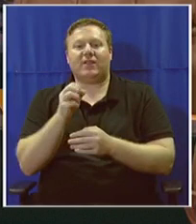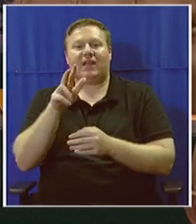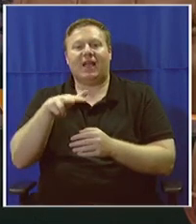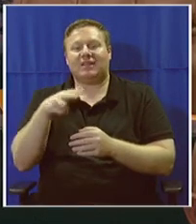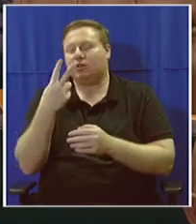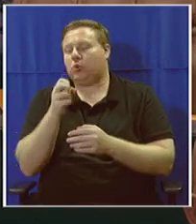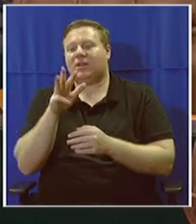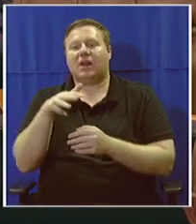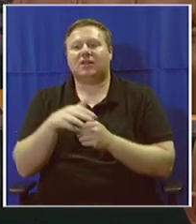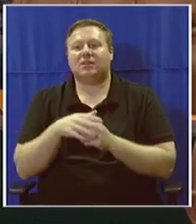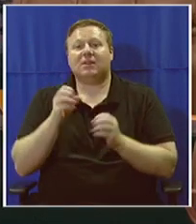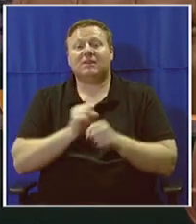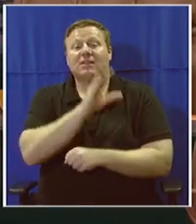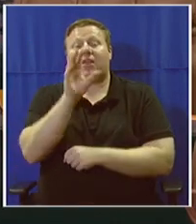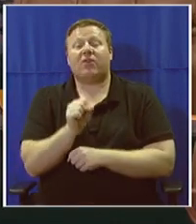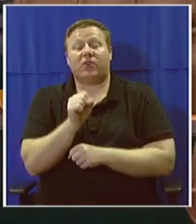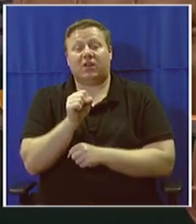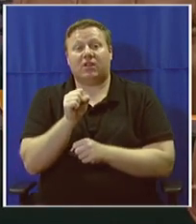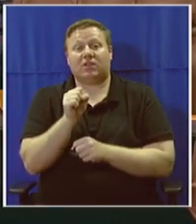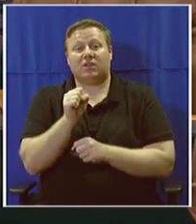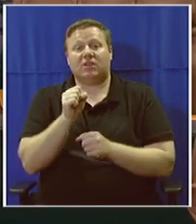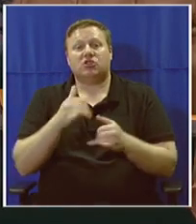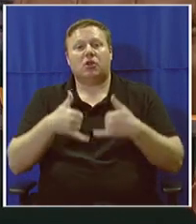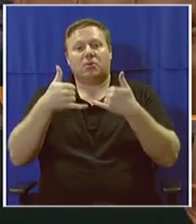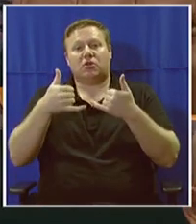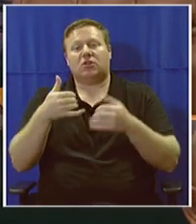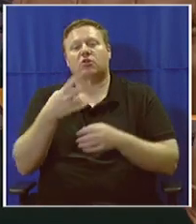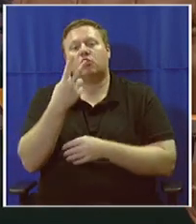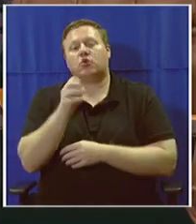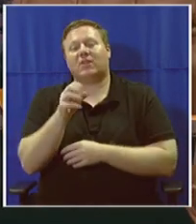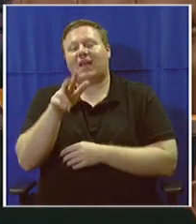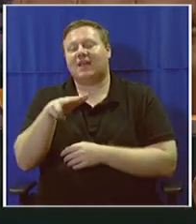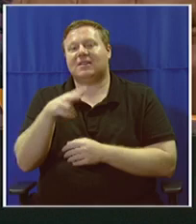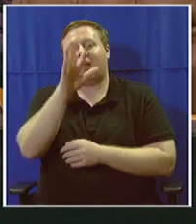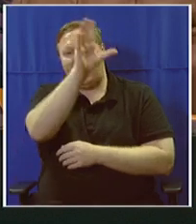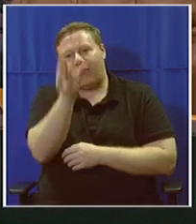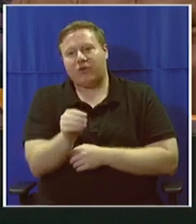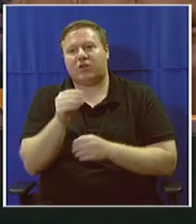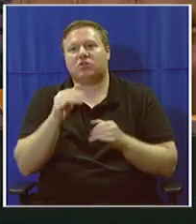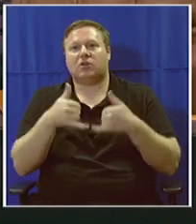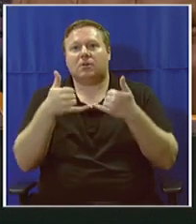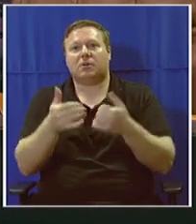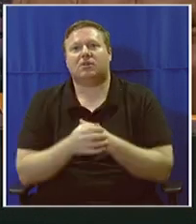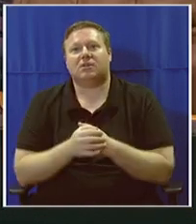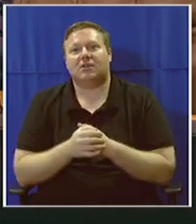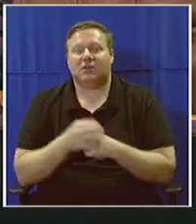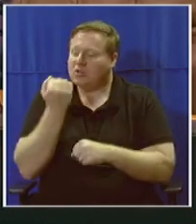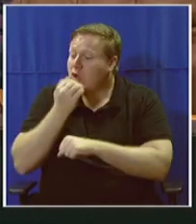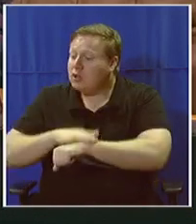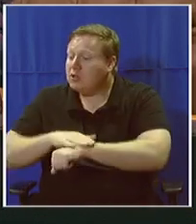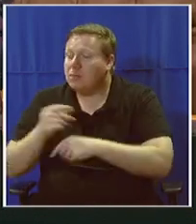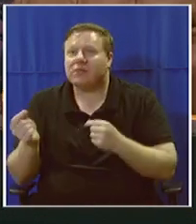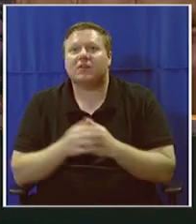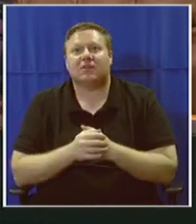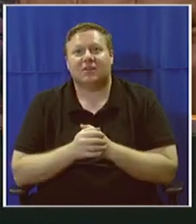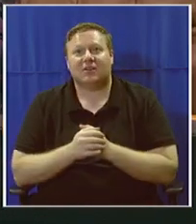African Championships and the 2018 African Championships, where she was crowned the all-round champion after receiving the